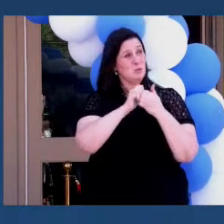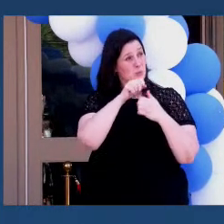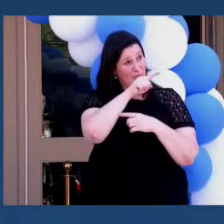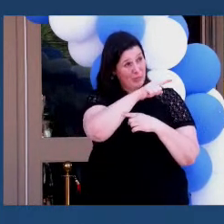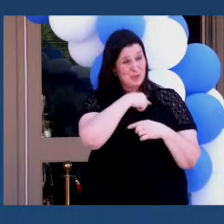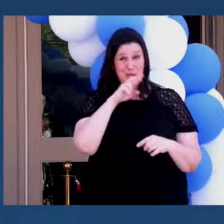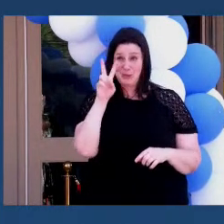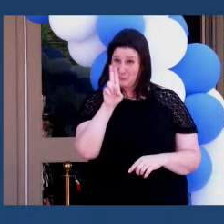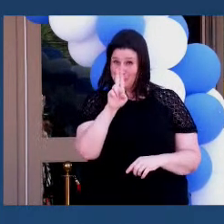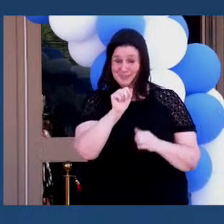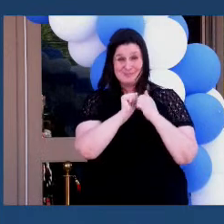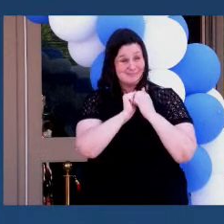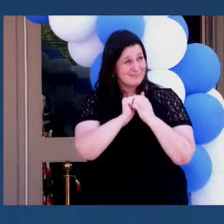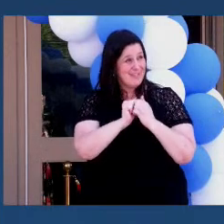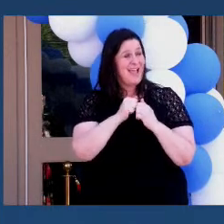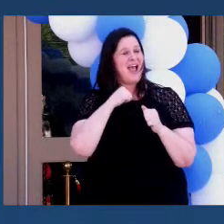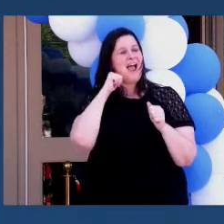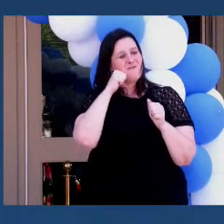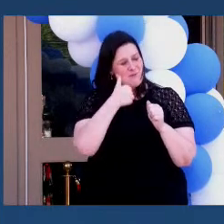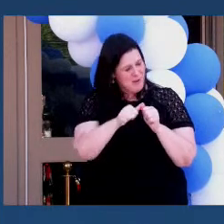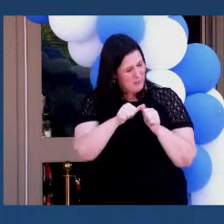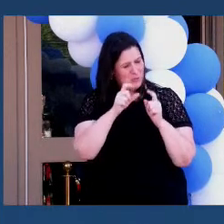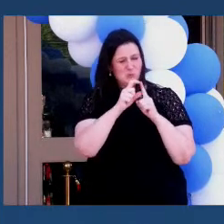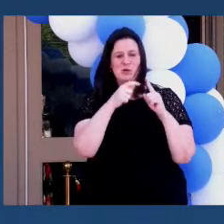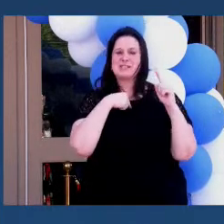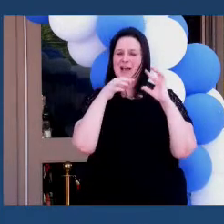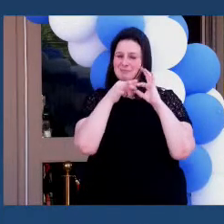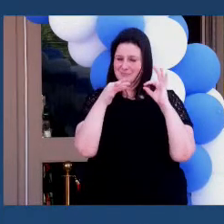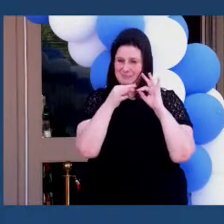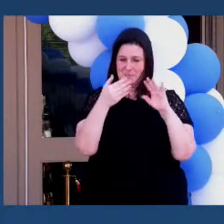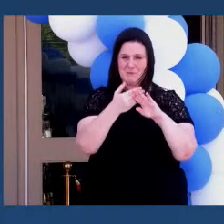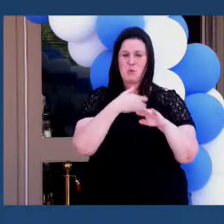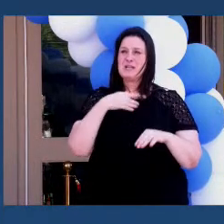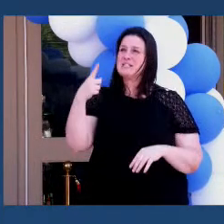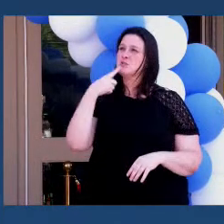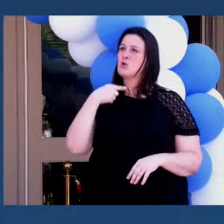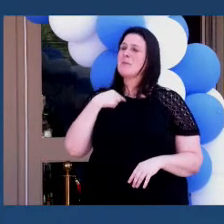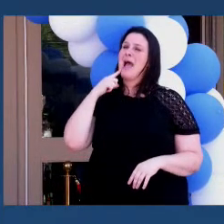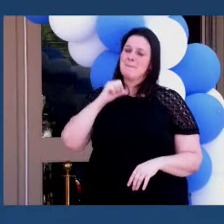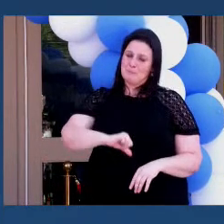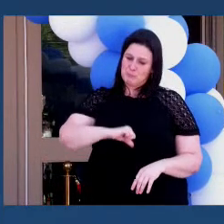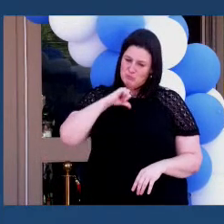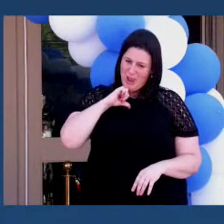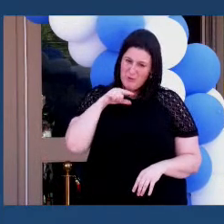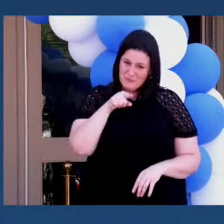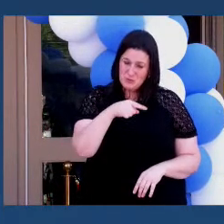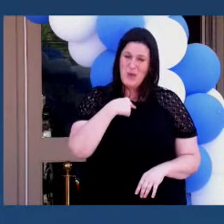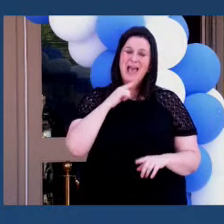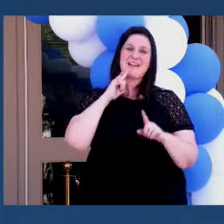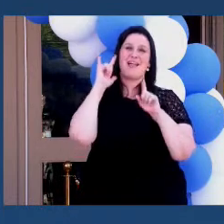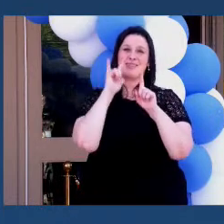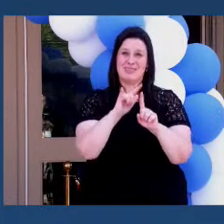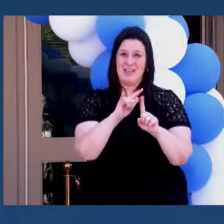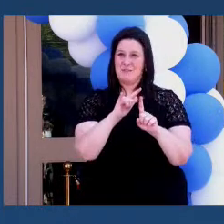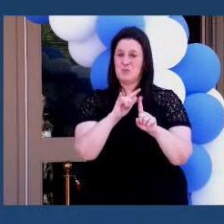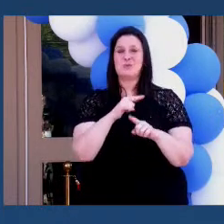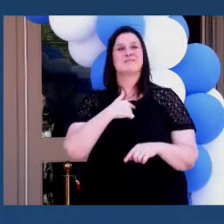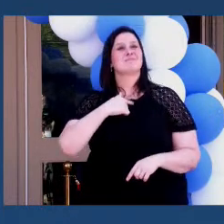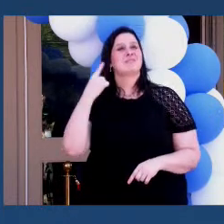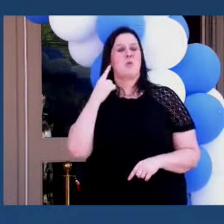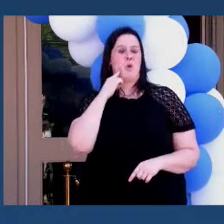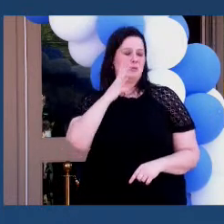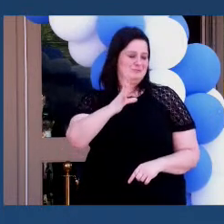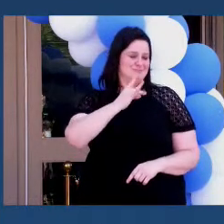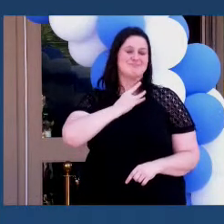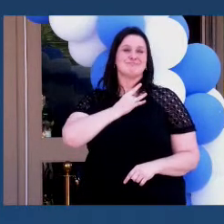and I remember those words, and I've repeated them before, when he said to me, I'm proud of you, and I love you, and that will always stay in my